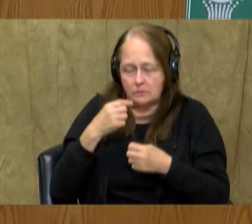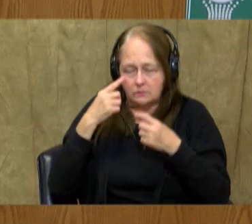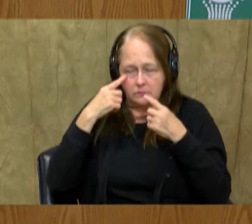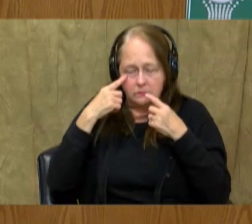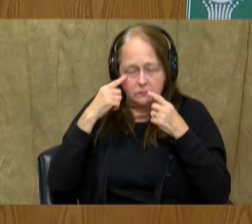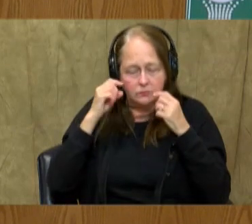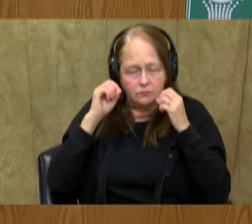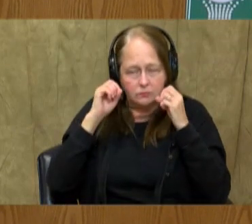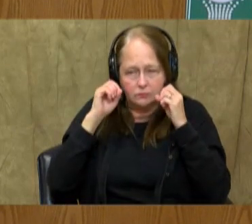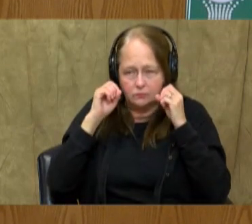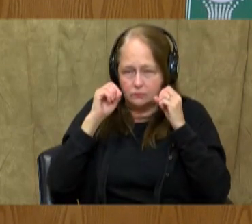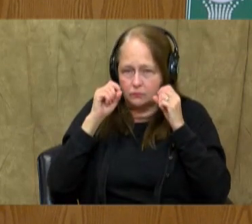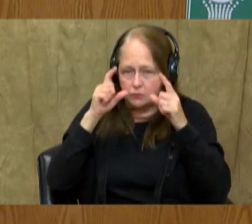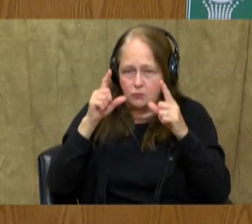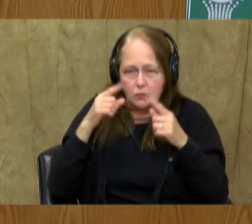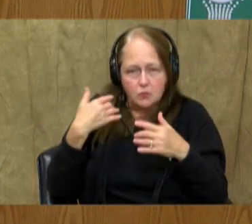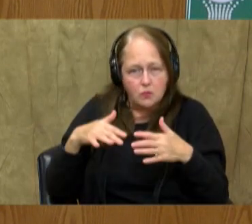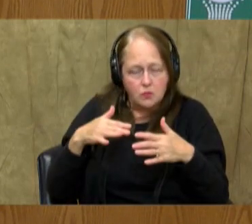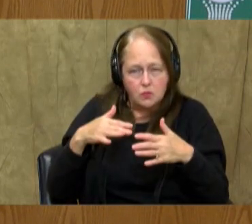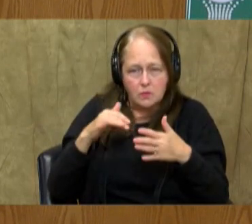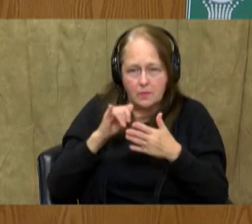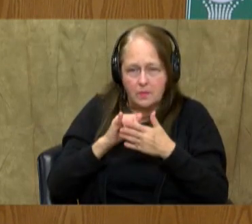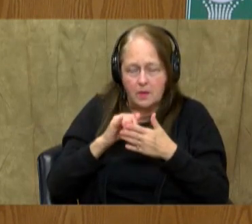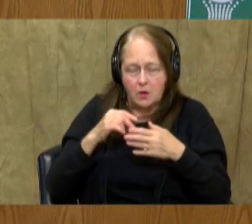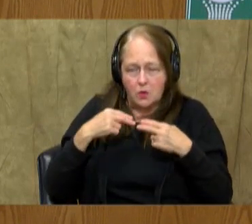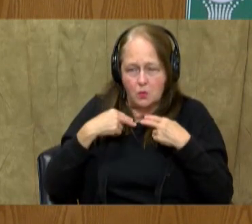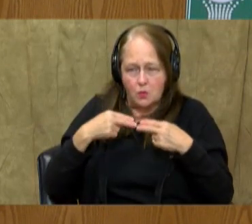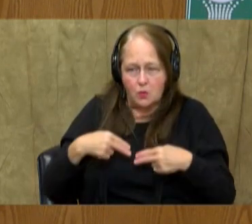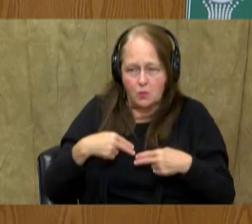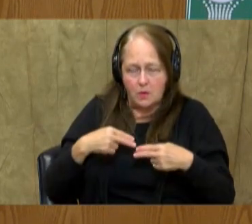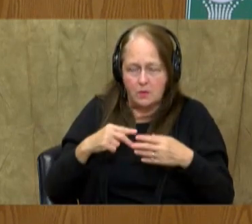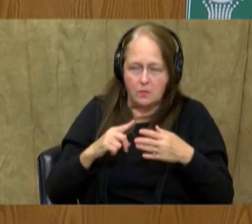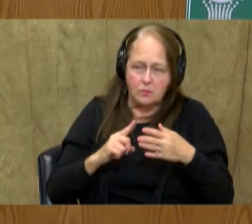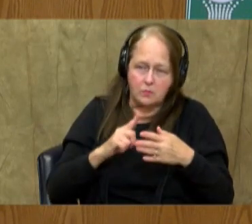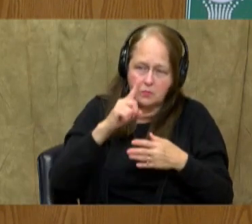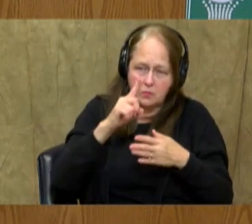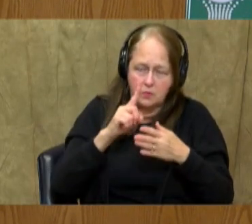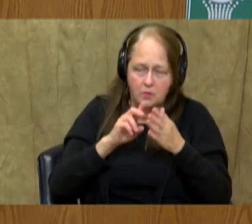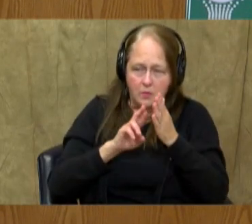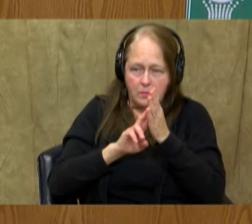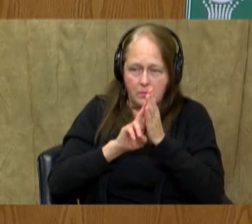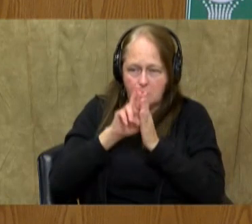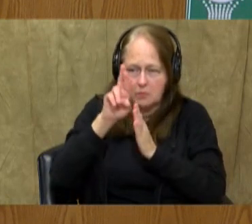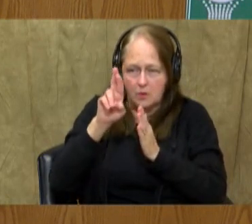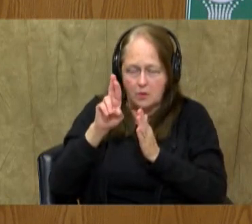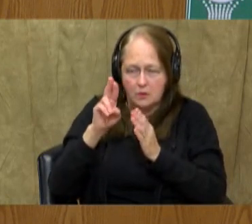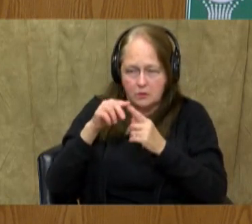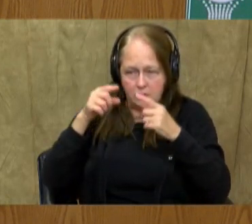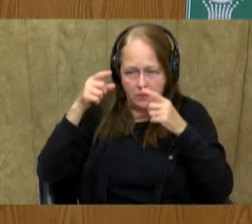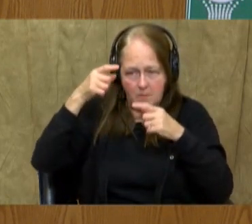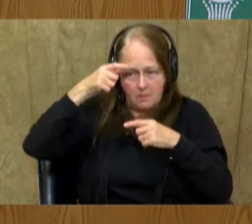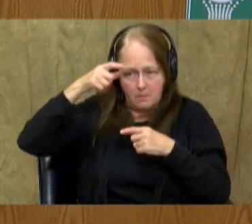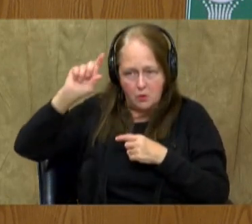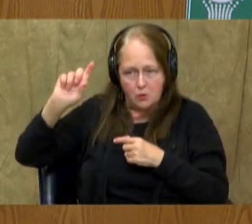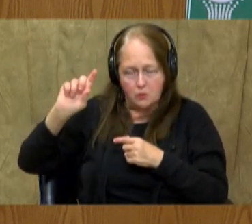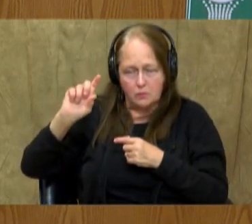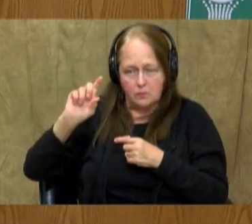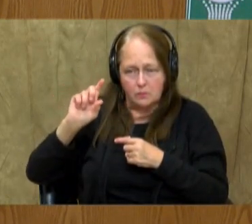amazed at what a feat it was for humans to get this distance to the moon. So back to our